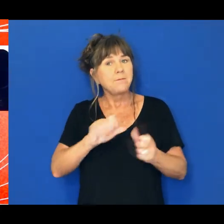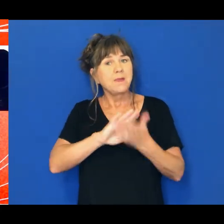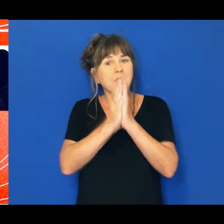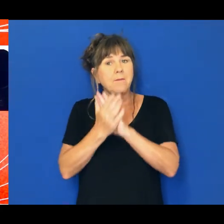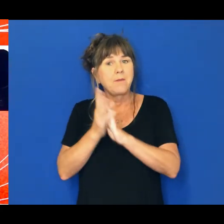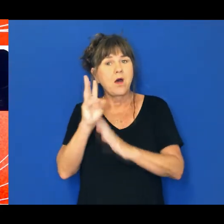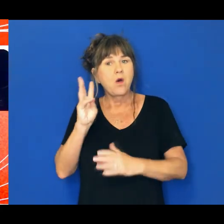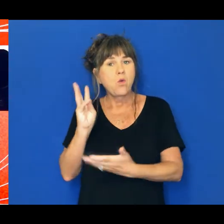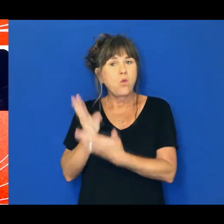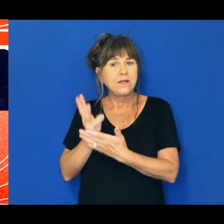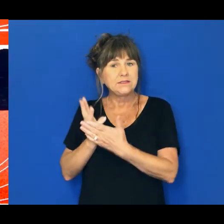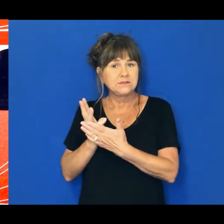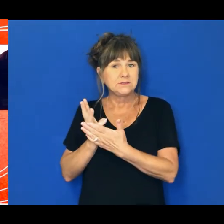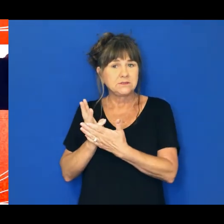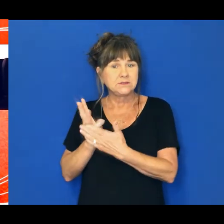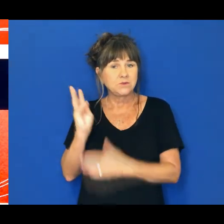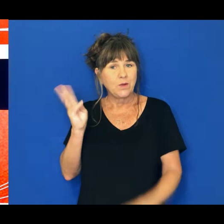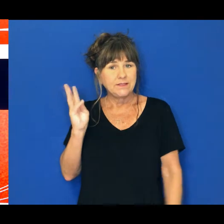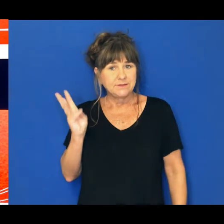I get a witness?